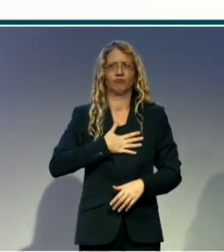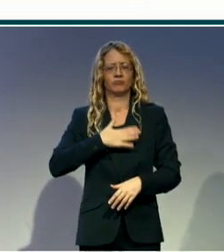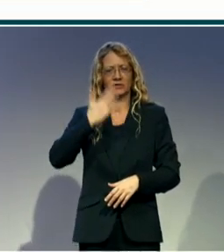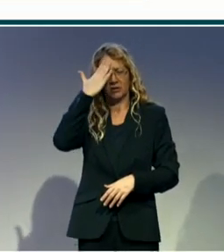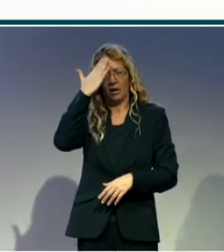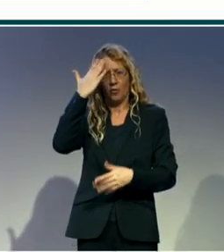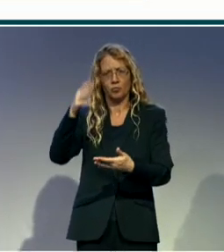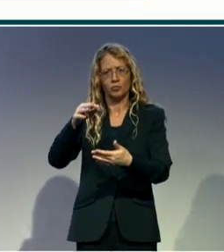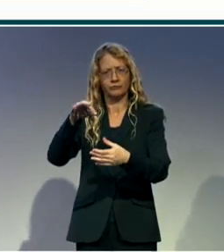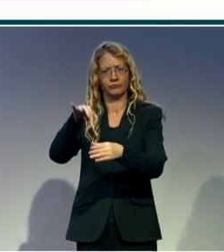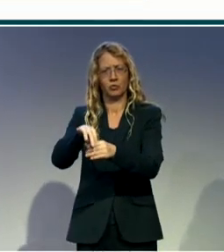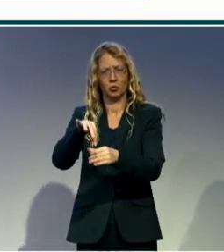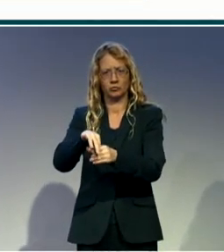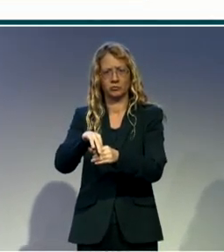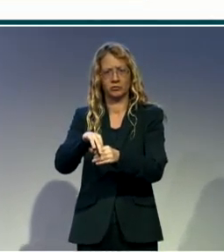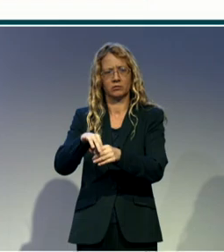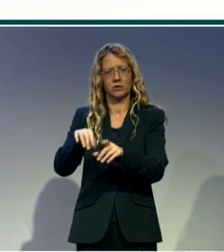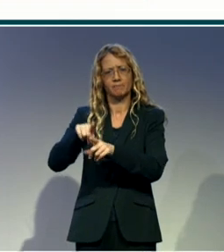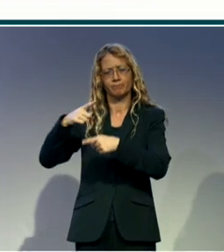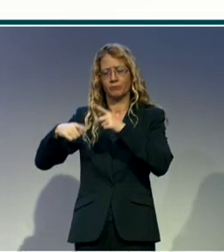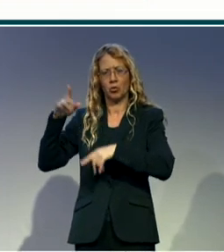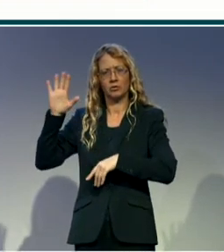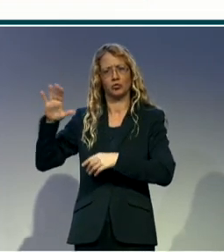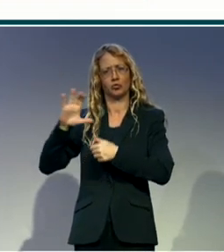empowering voters with intellectual disability.